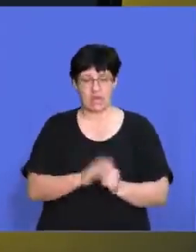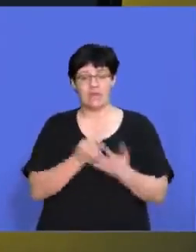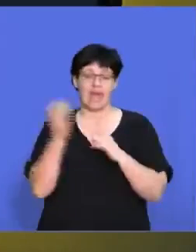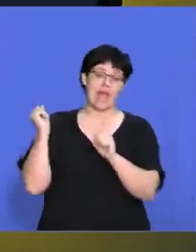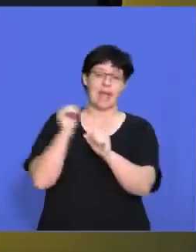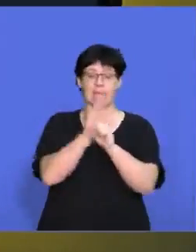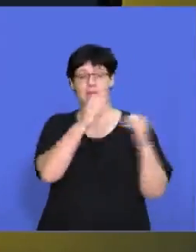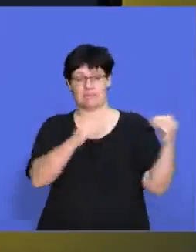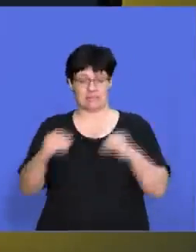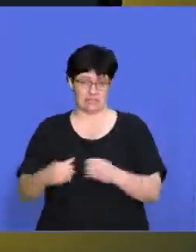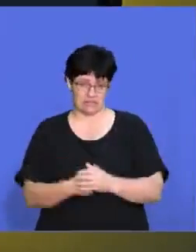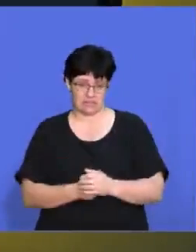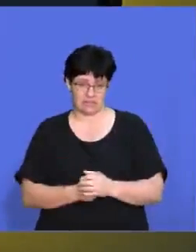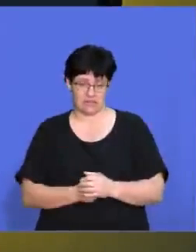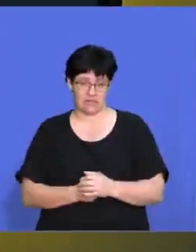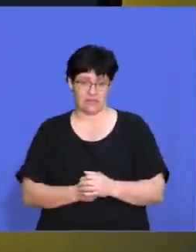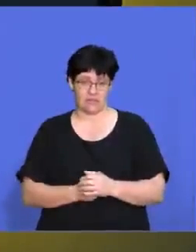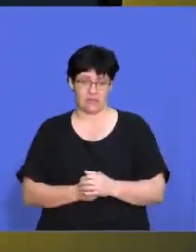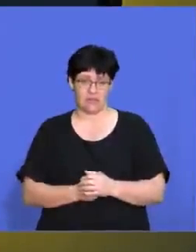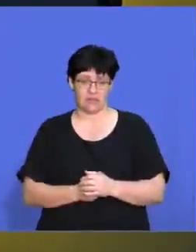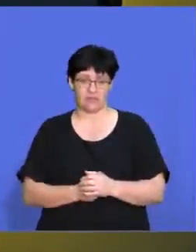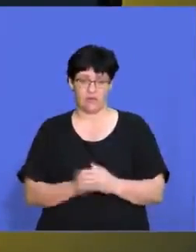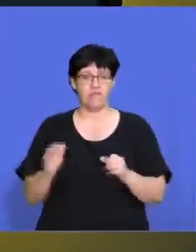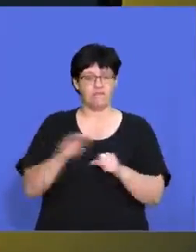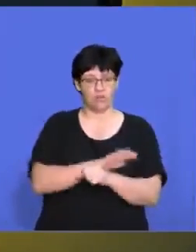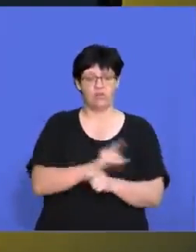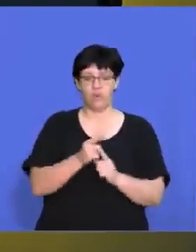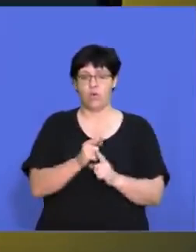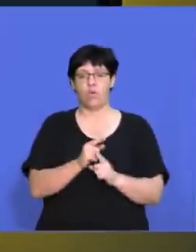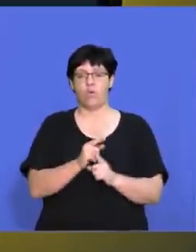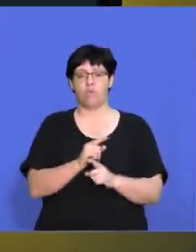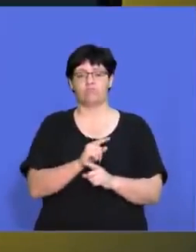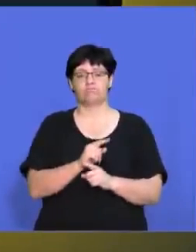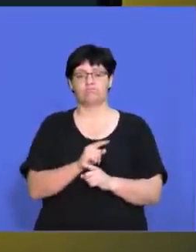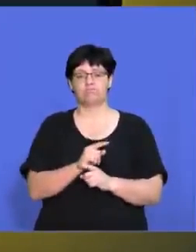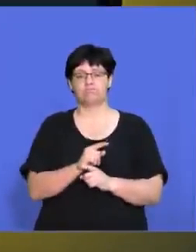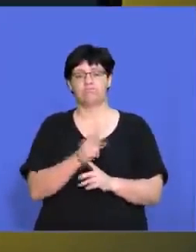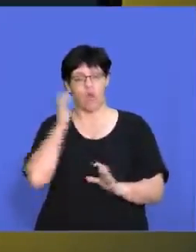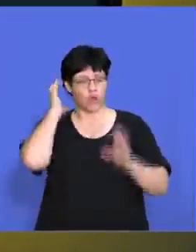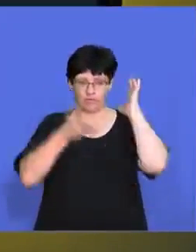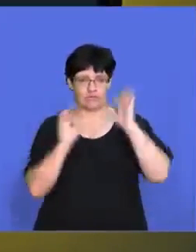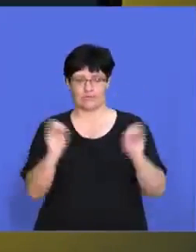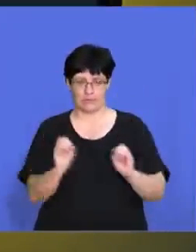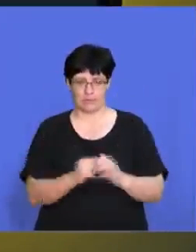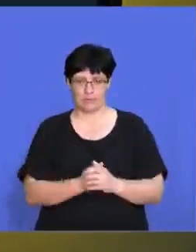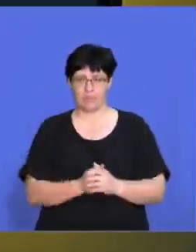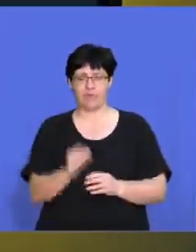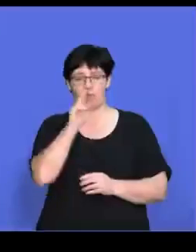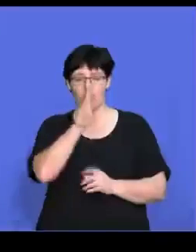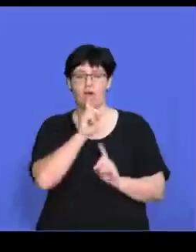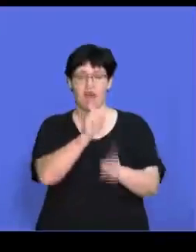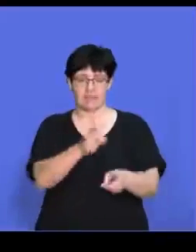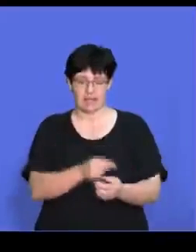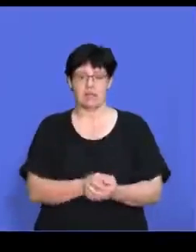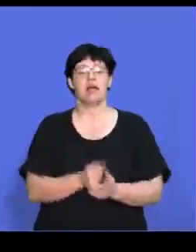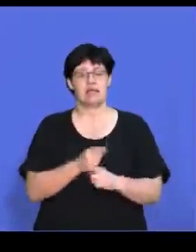their purposes, and how they impact the business, um, uh, completely so that you don't get, uh, get that confused.